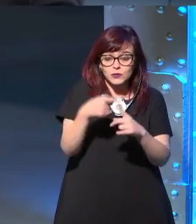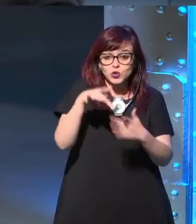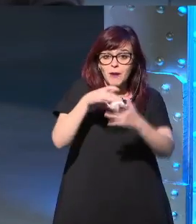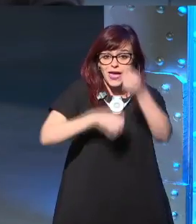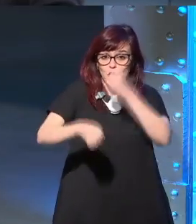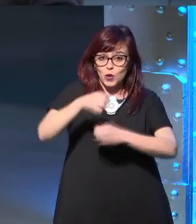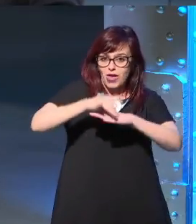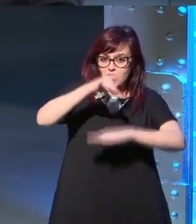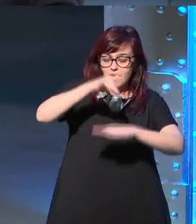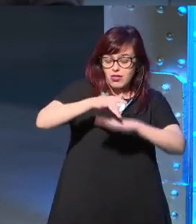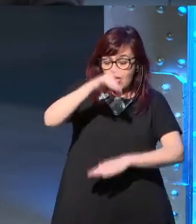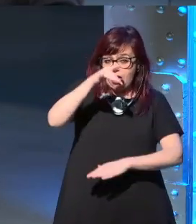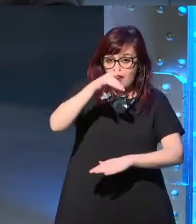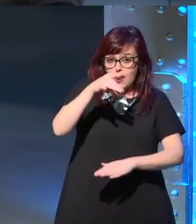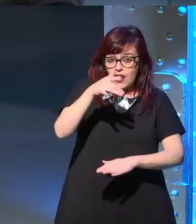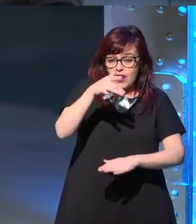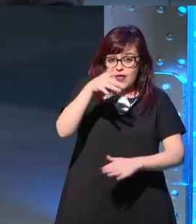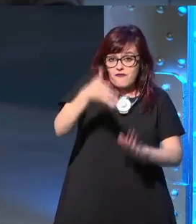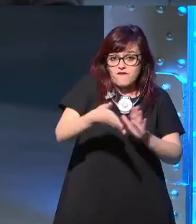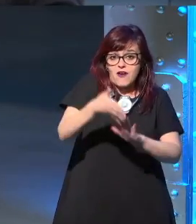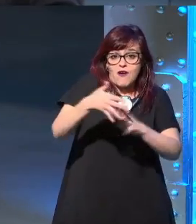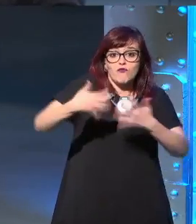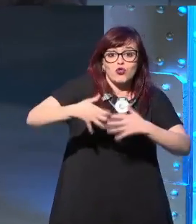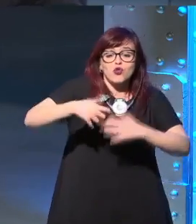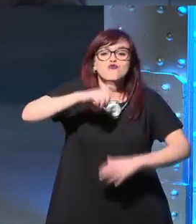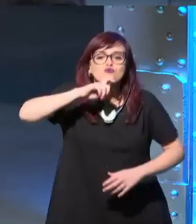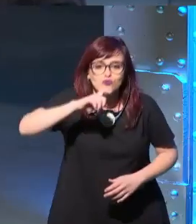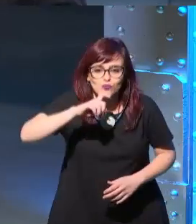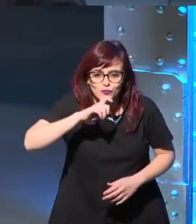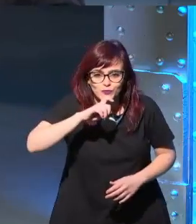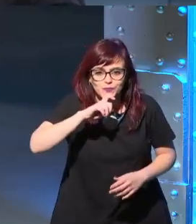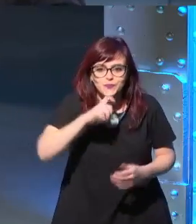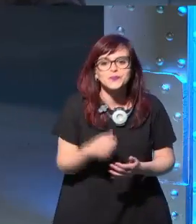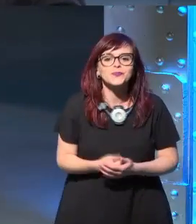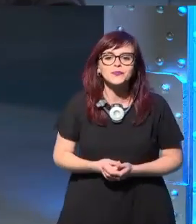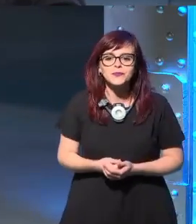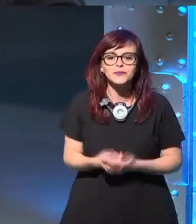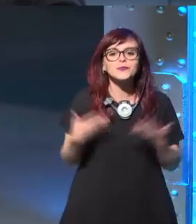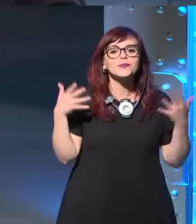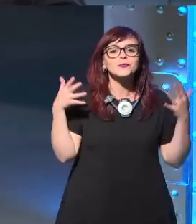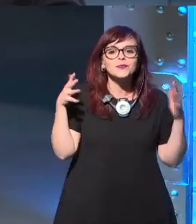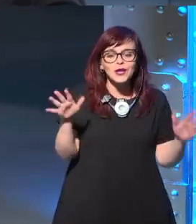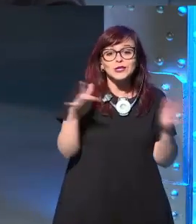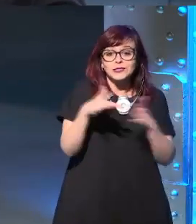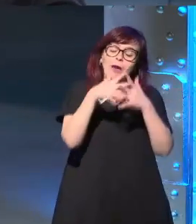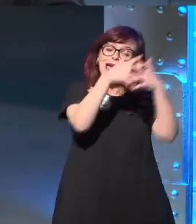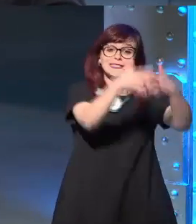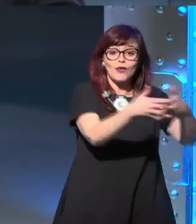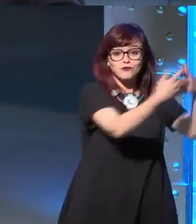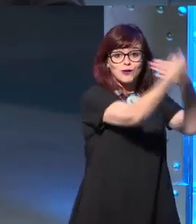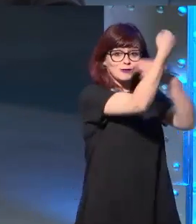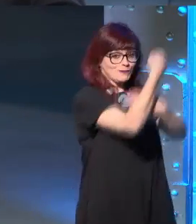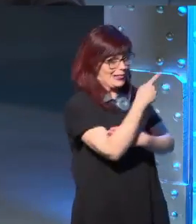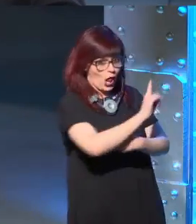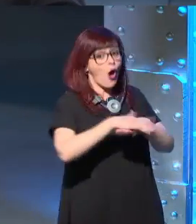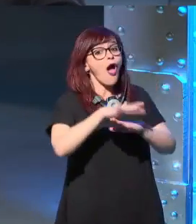to work. Muchísimas gracias. But it's not going to come from the United States. You have to do it here.